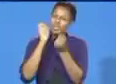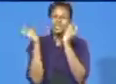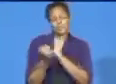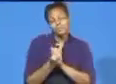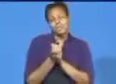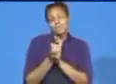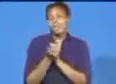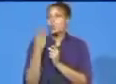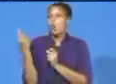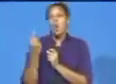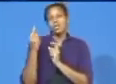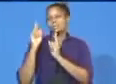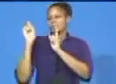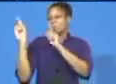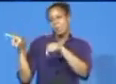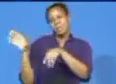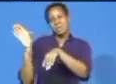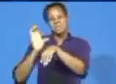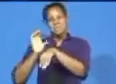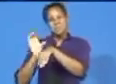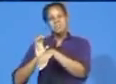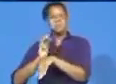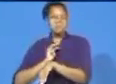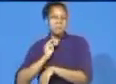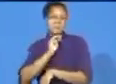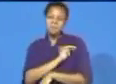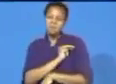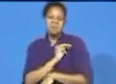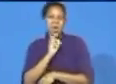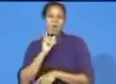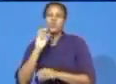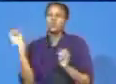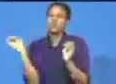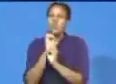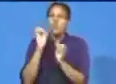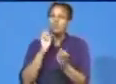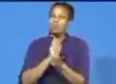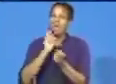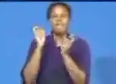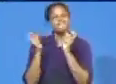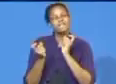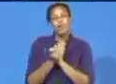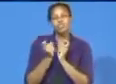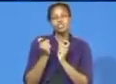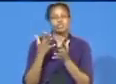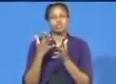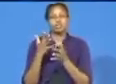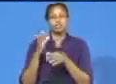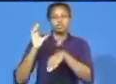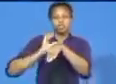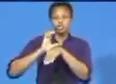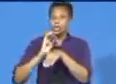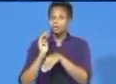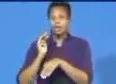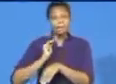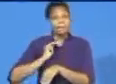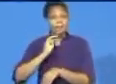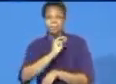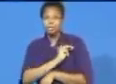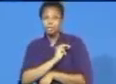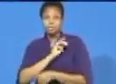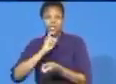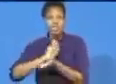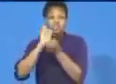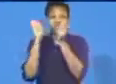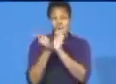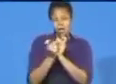in mere church membership. There is no conversion in mere church membership. Conversion